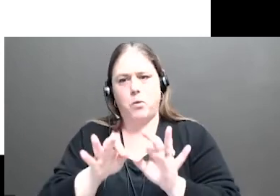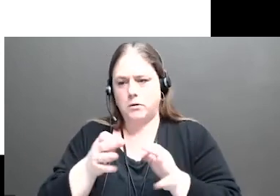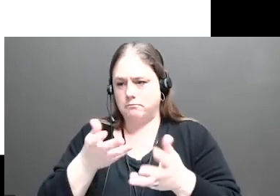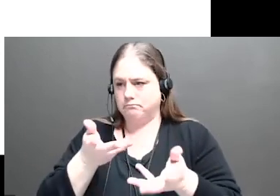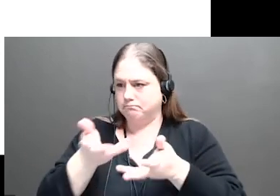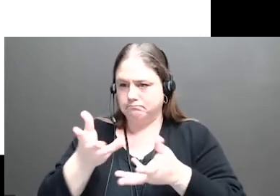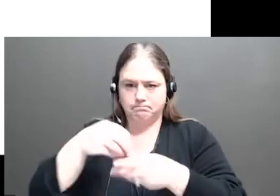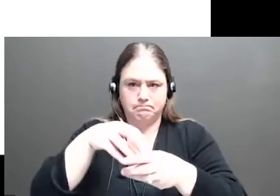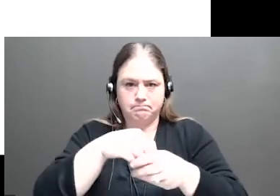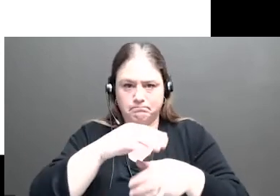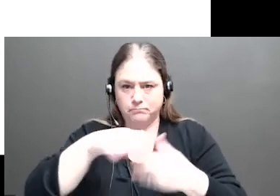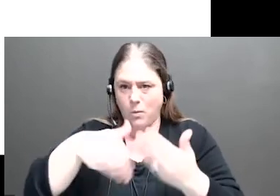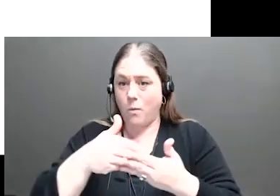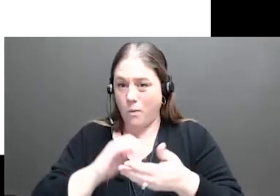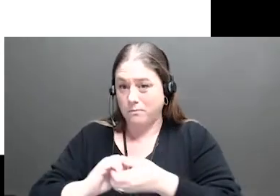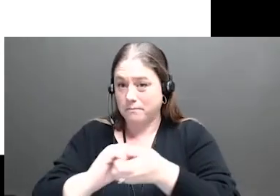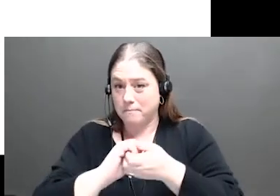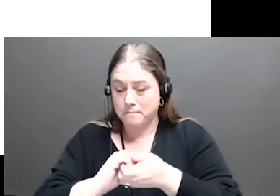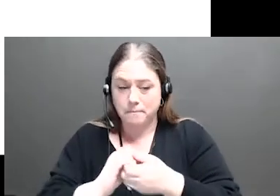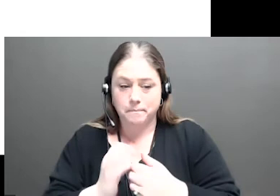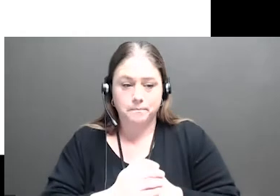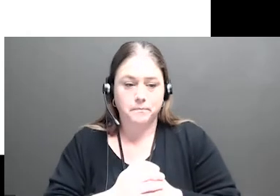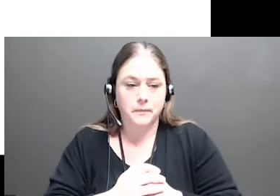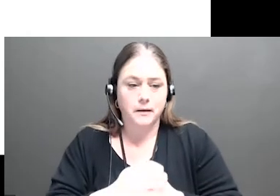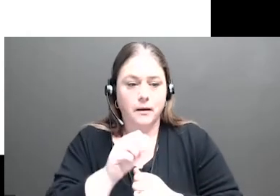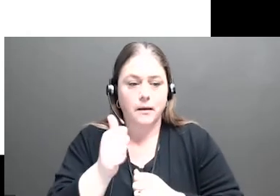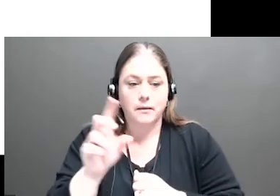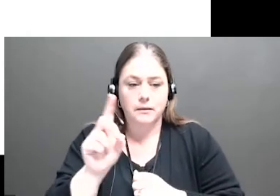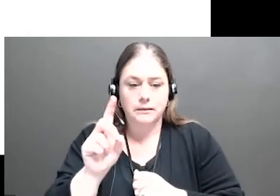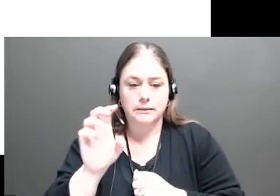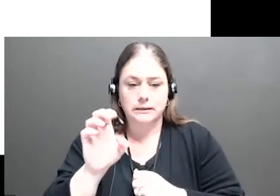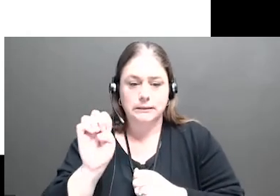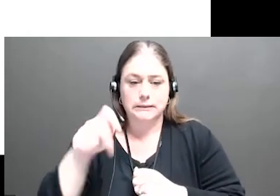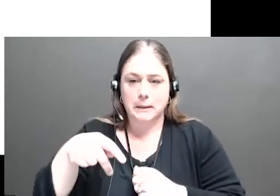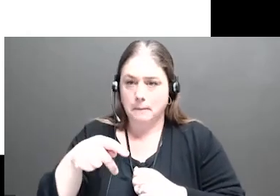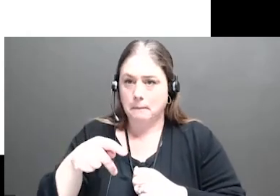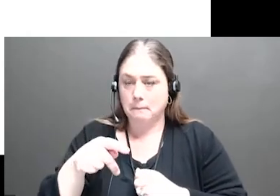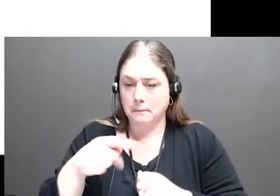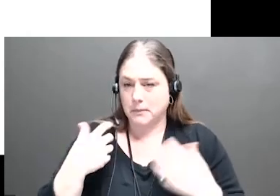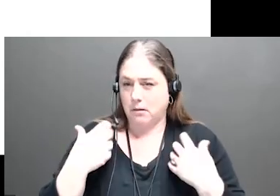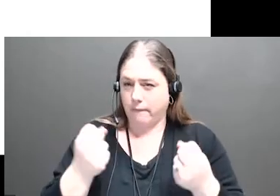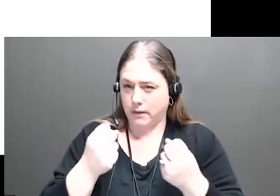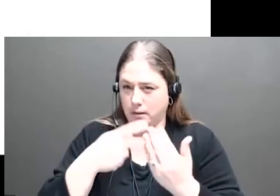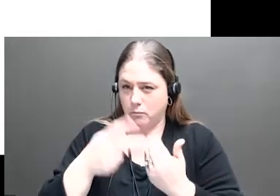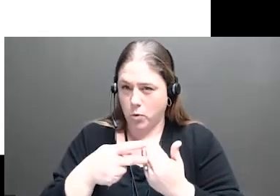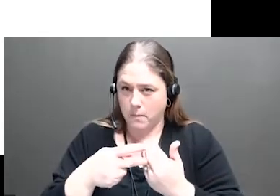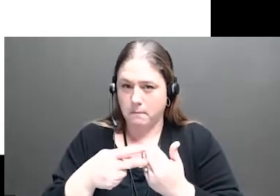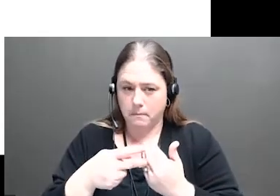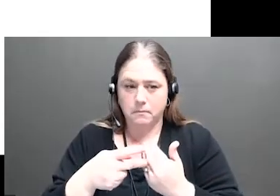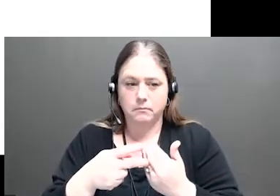CCRW's Disability Confident Employer Program, or DSEP, is a great resource for employers, and I've linked it in the resources